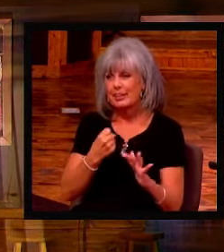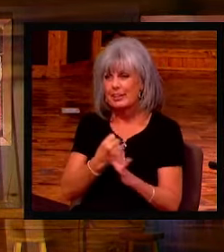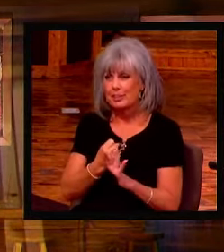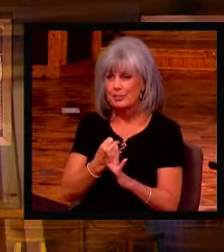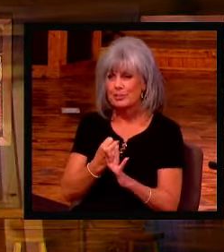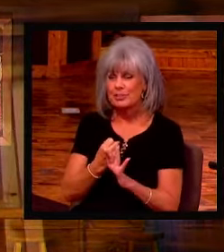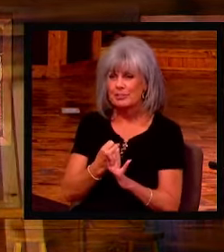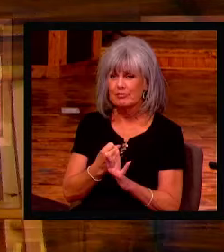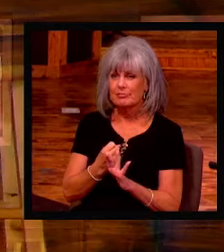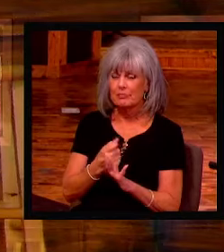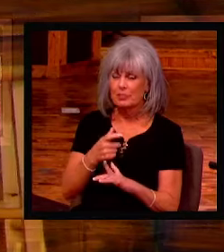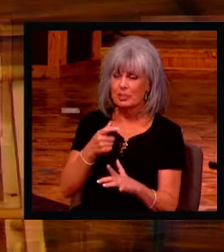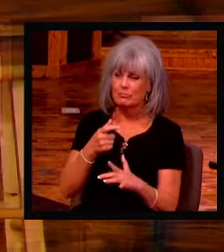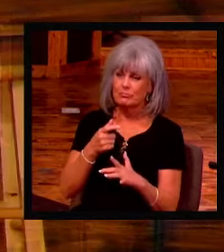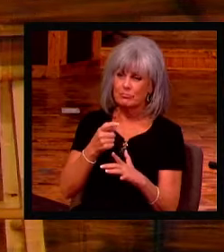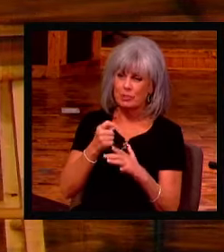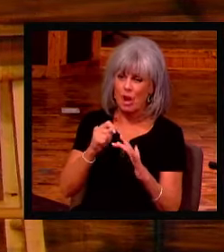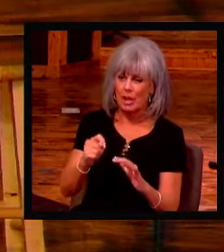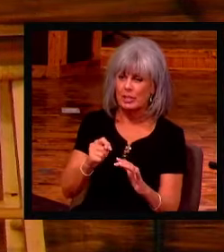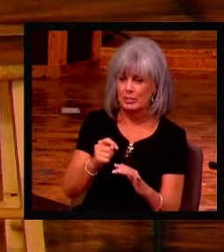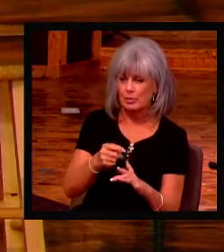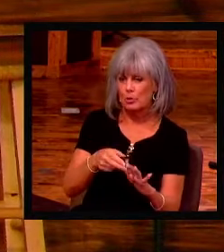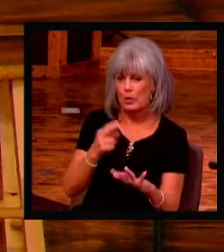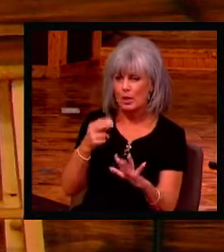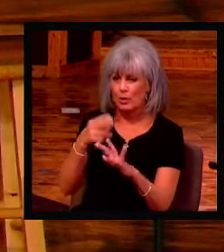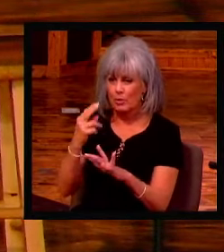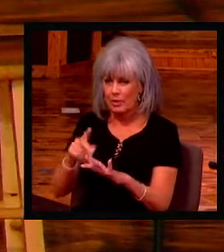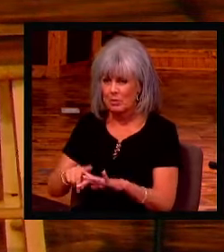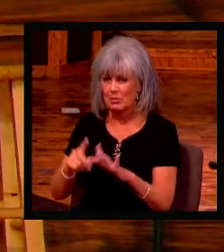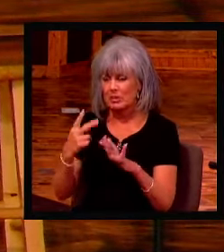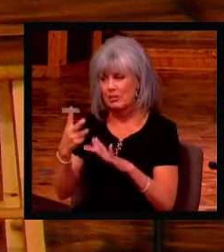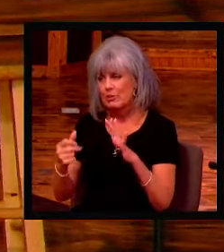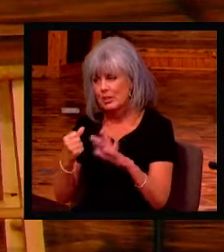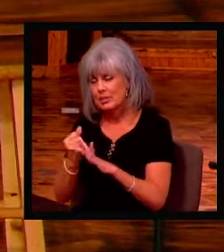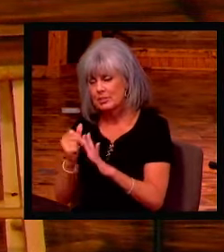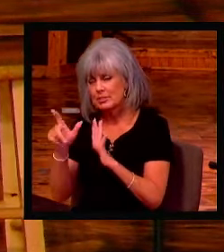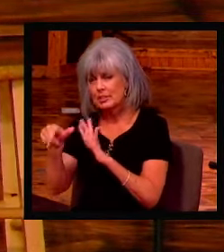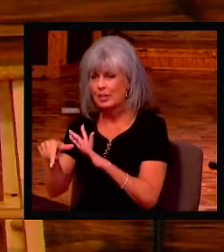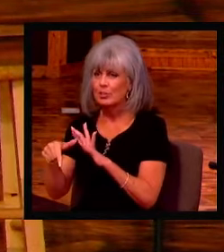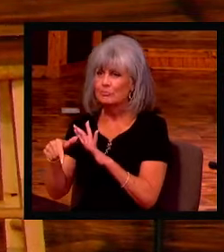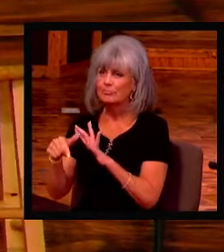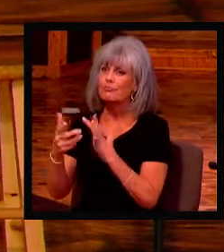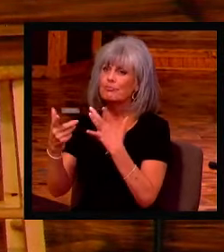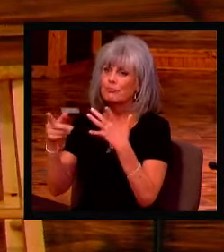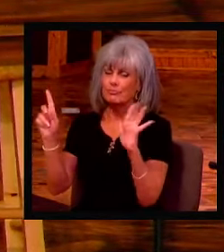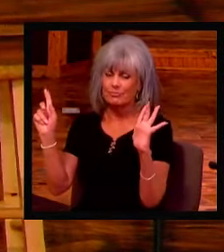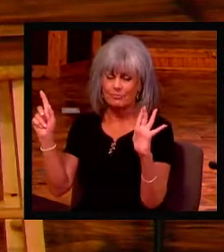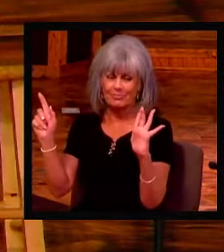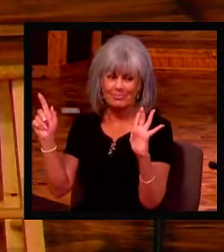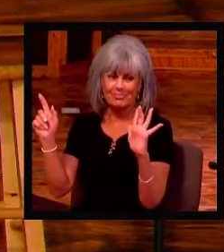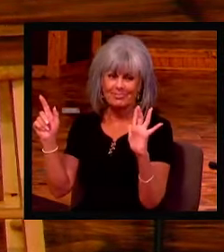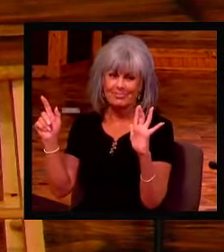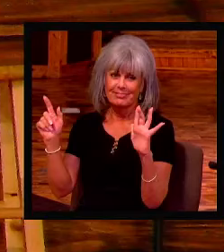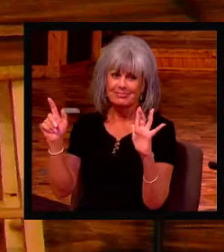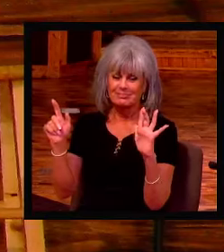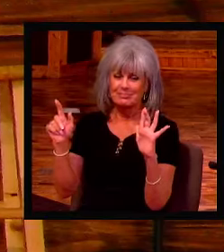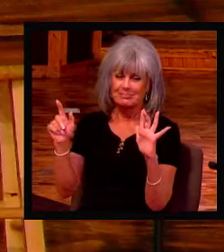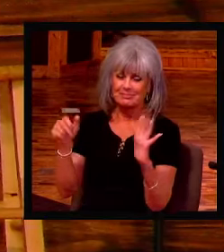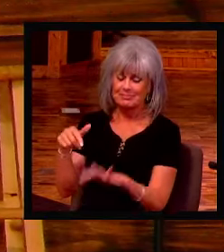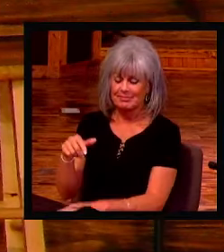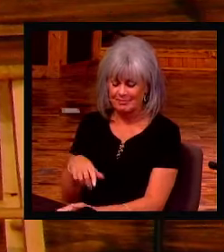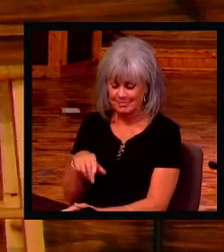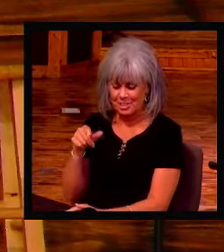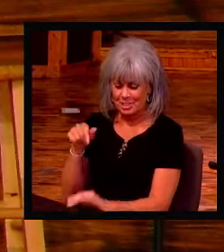Halloween. It wasn't just like cut it dry. There had been fights in the house. And so please describe. This is the part she could